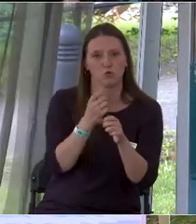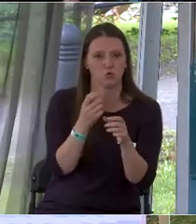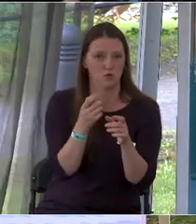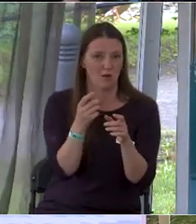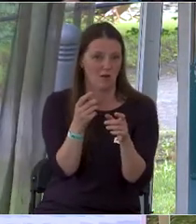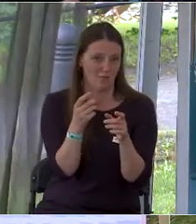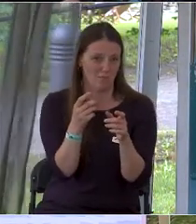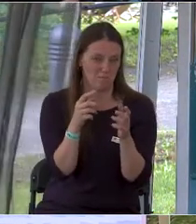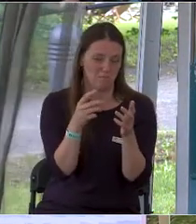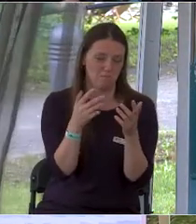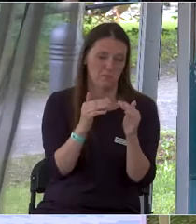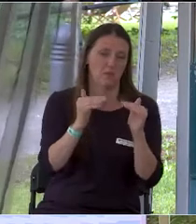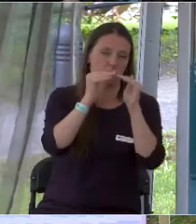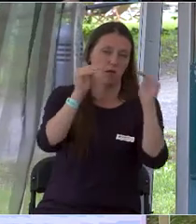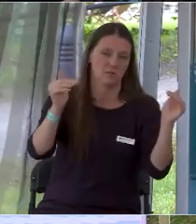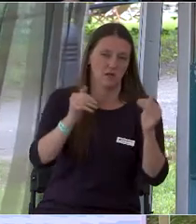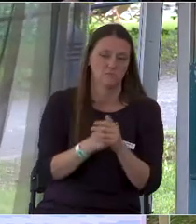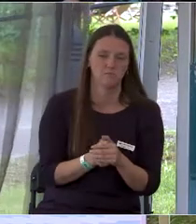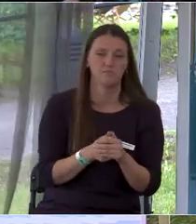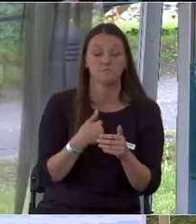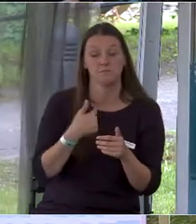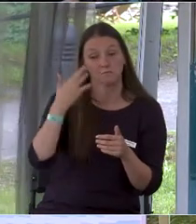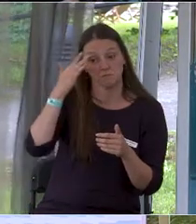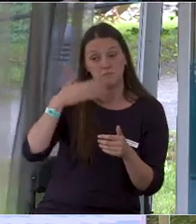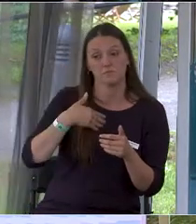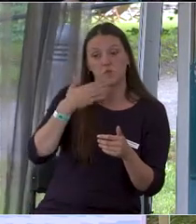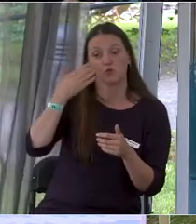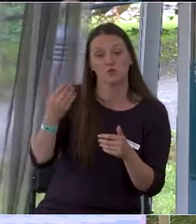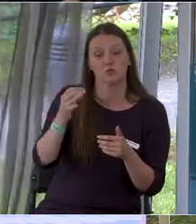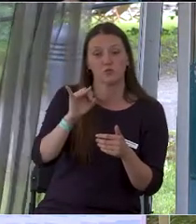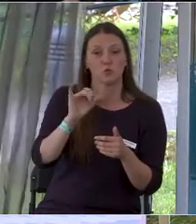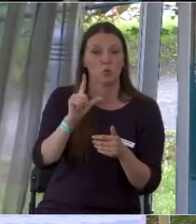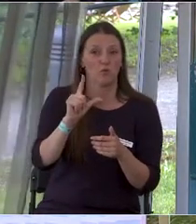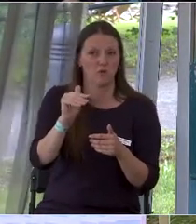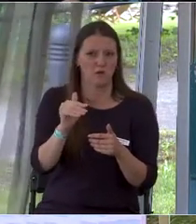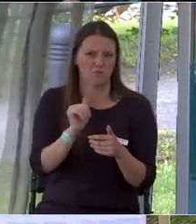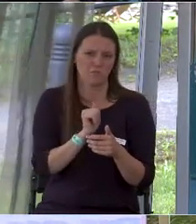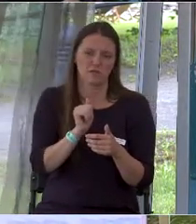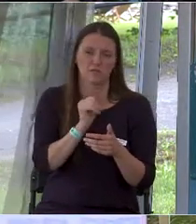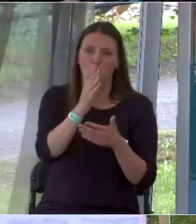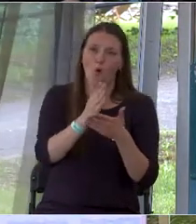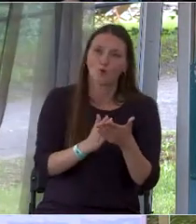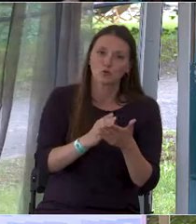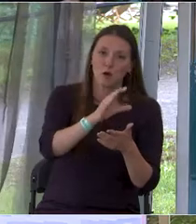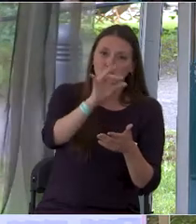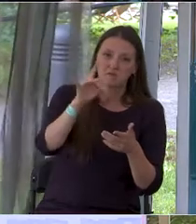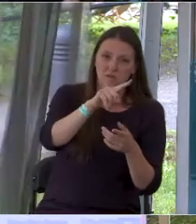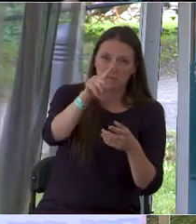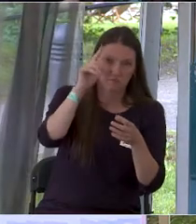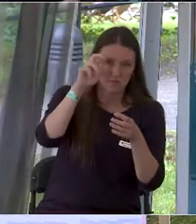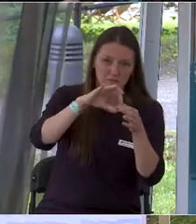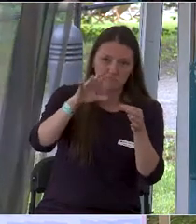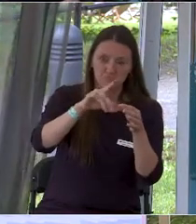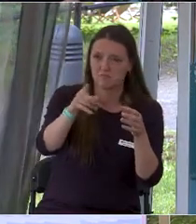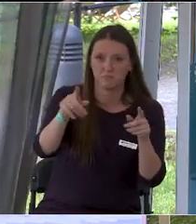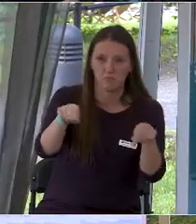are the causes of the differences in societies that either gain or regain social